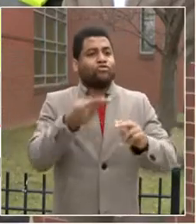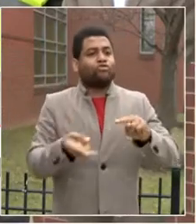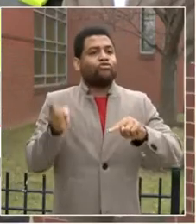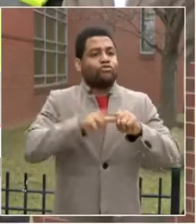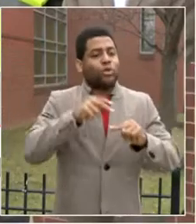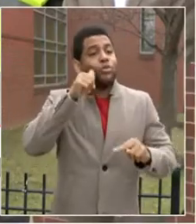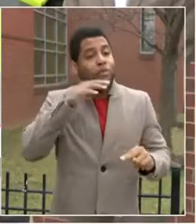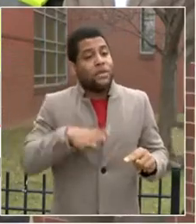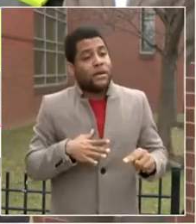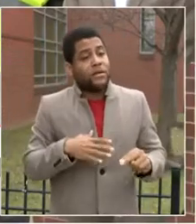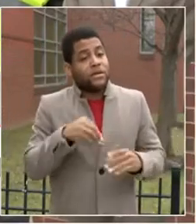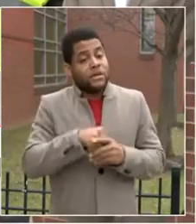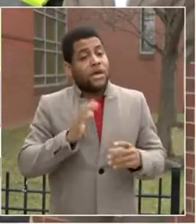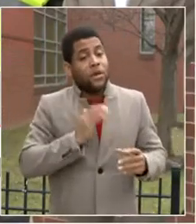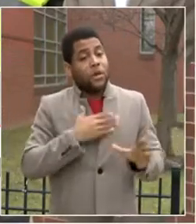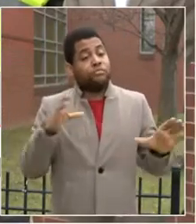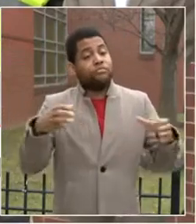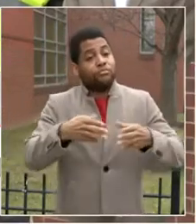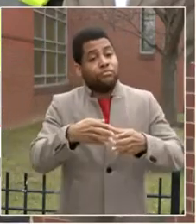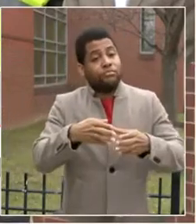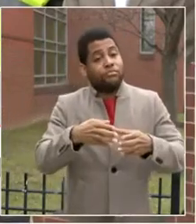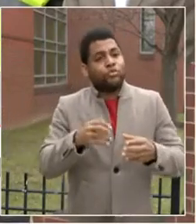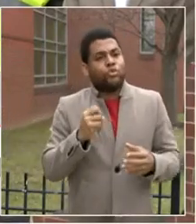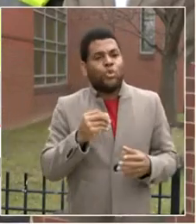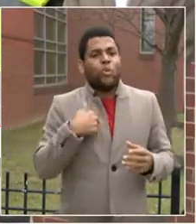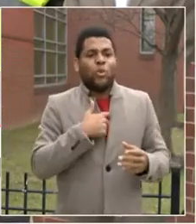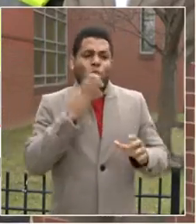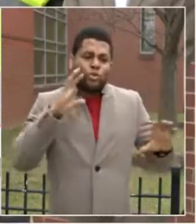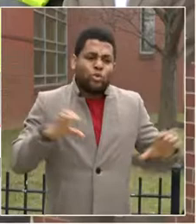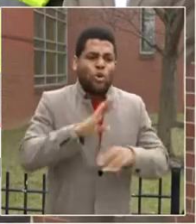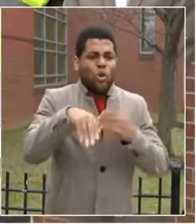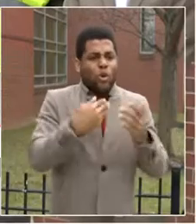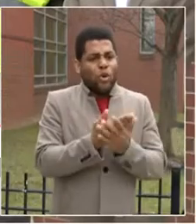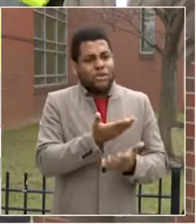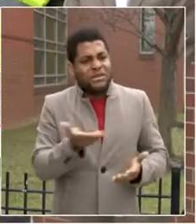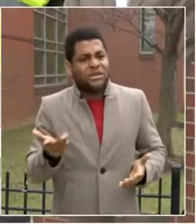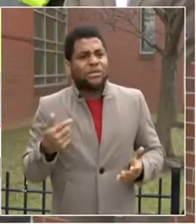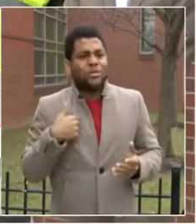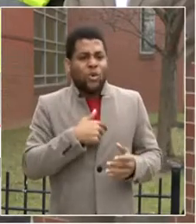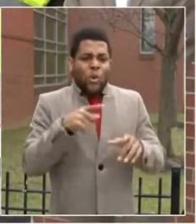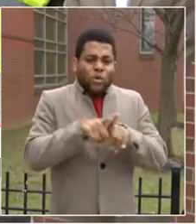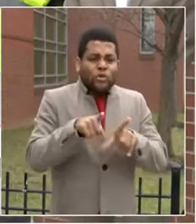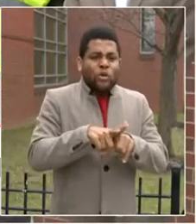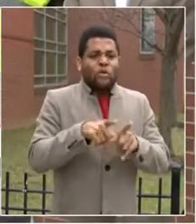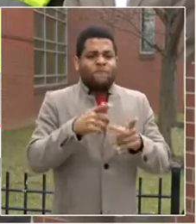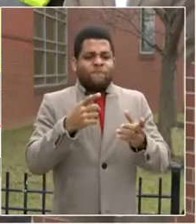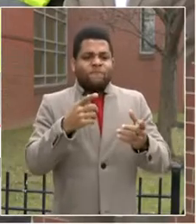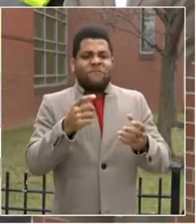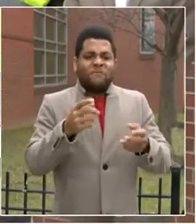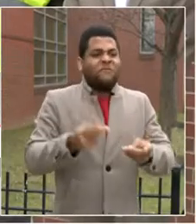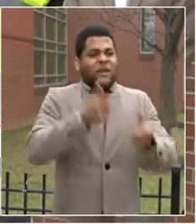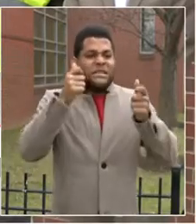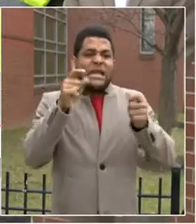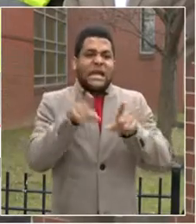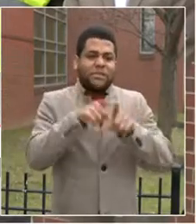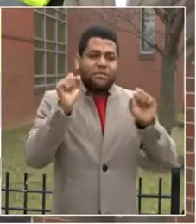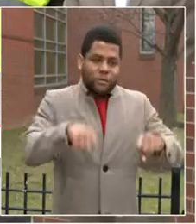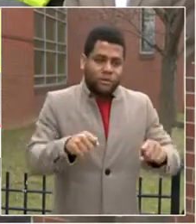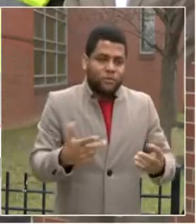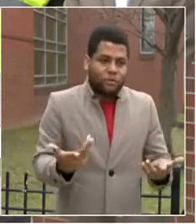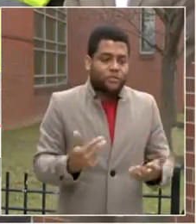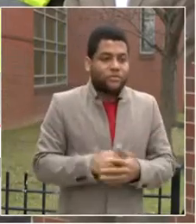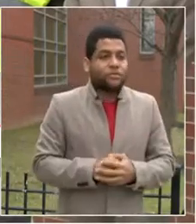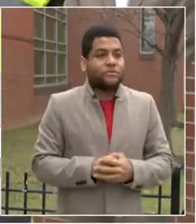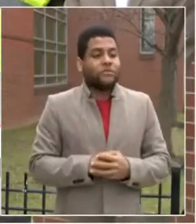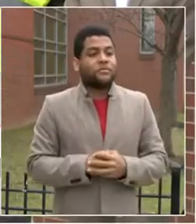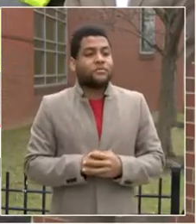force. So we're going to do all of those things, and we're going to do it as quickly as possible. Now, what this